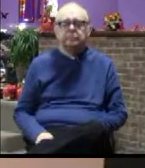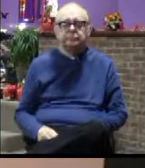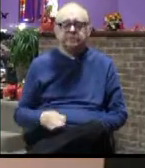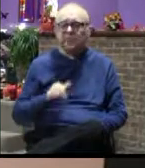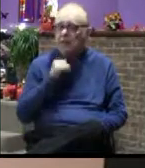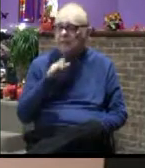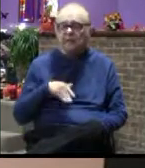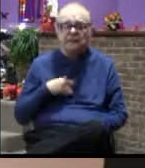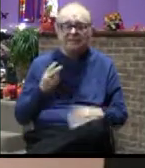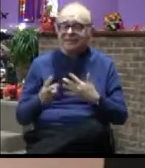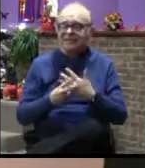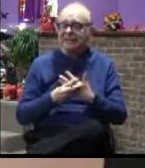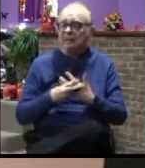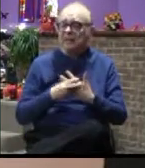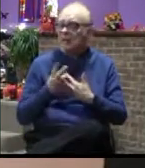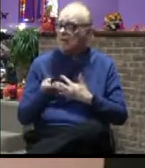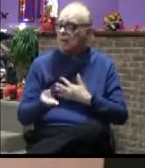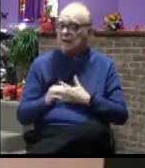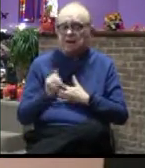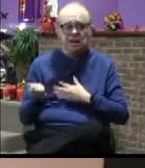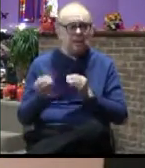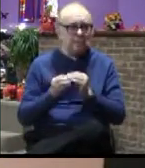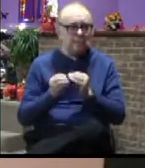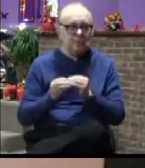And they don't feel safe there anymore.